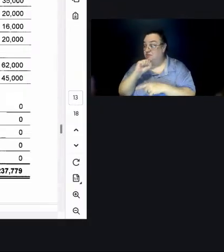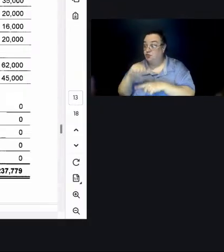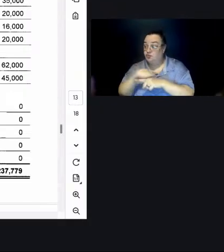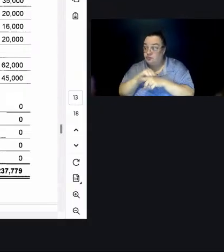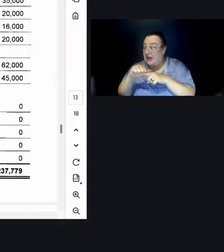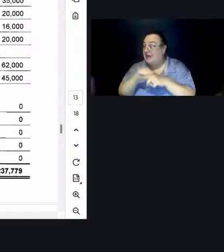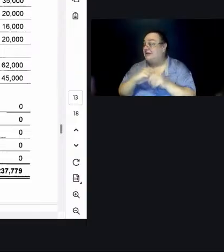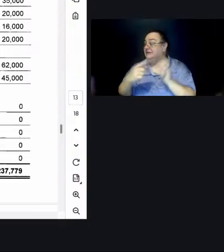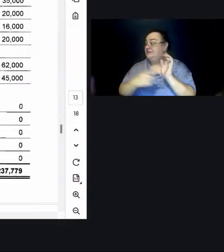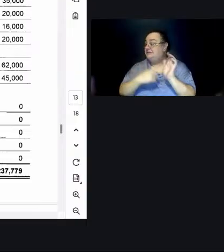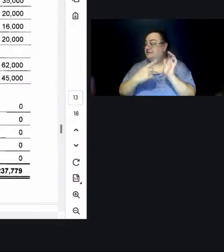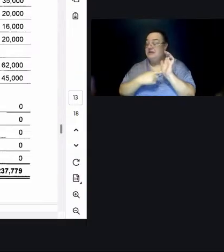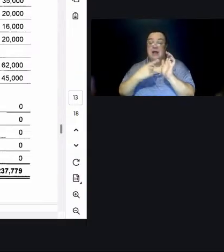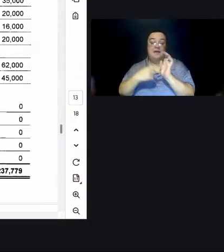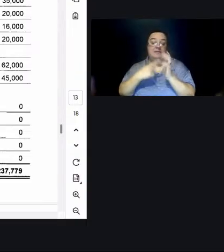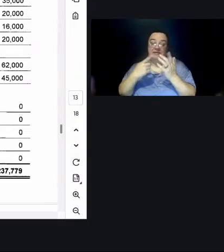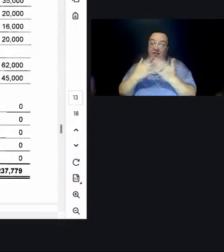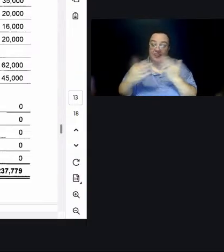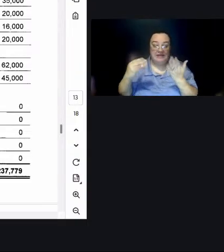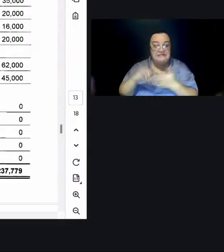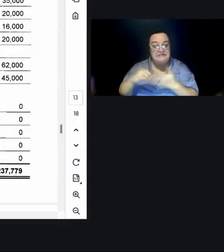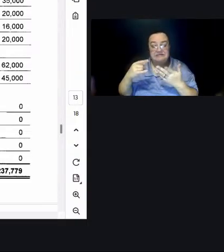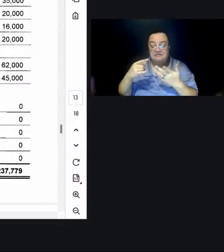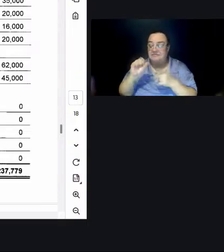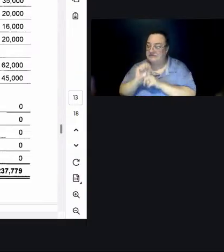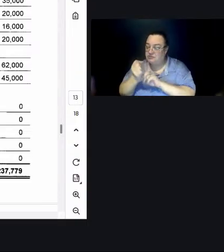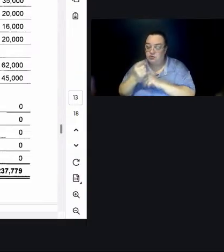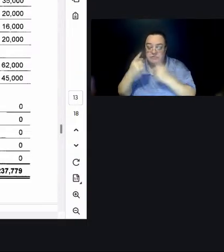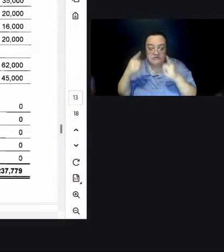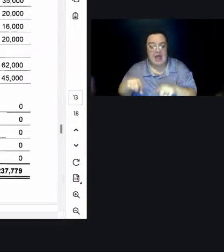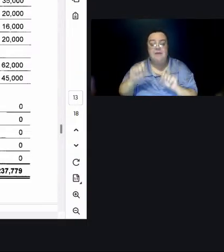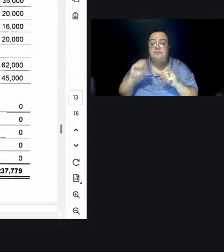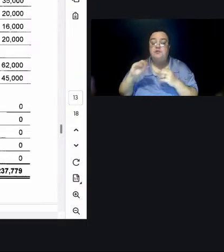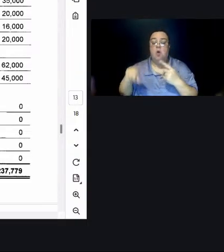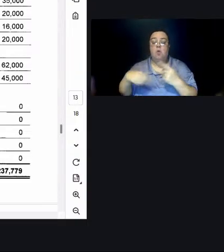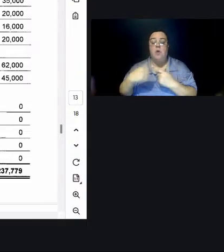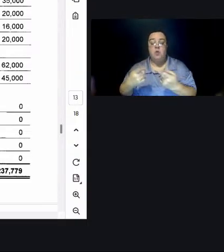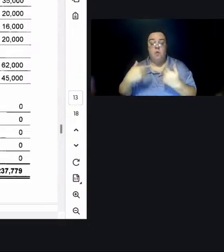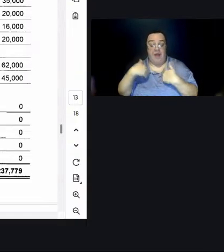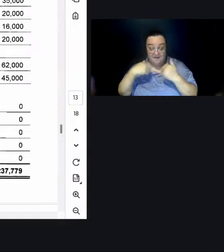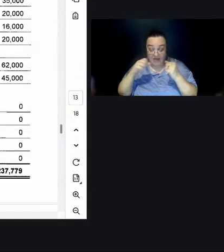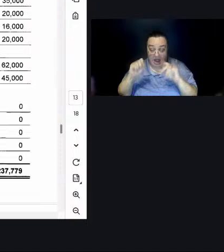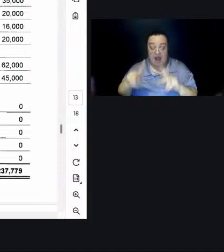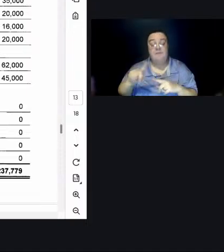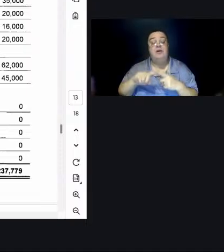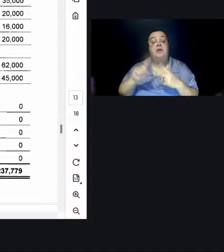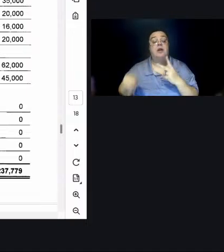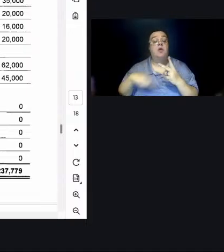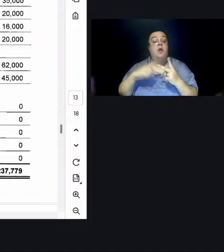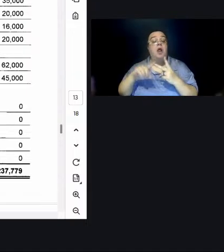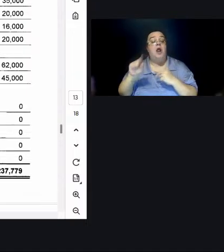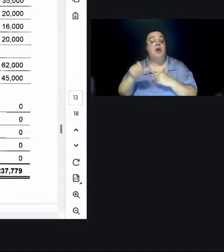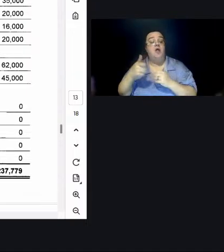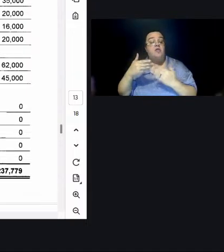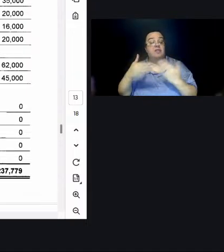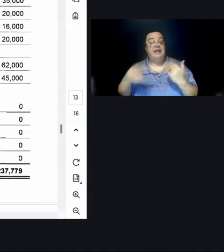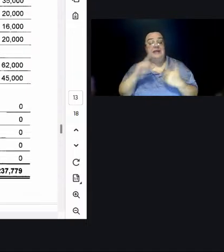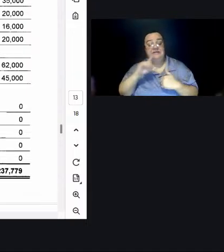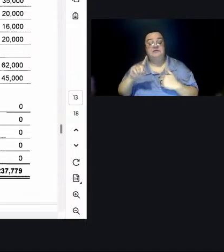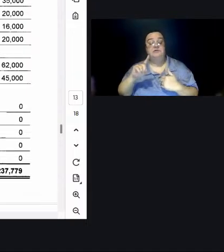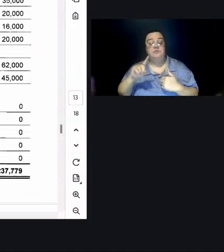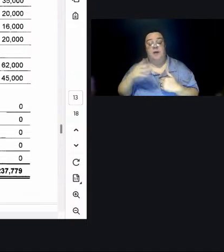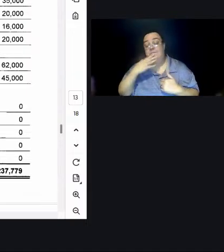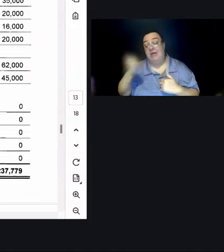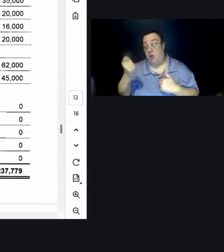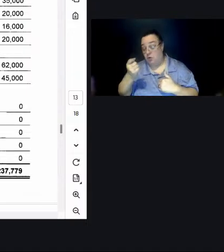that's some incidents that happen, things like that. So when you have an opportunity. The other thing is to better understand